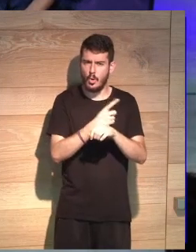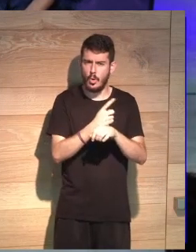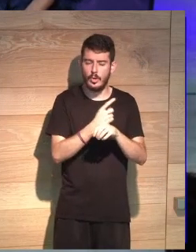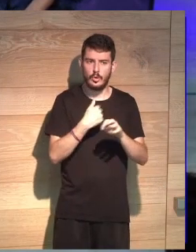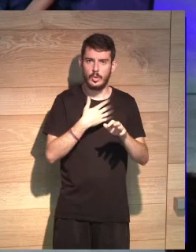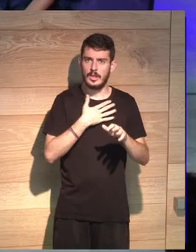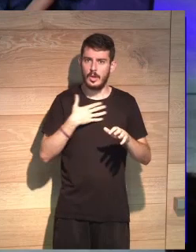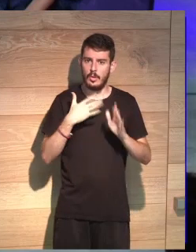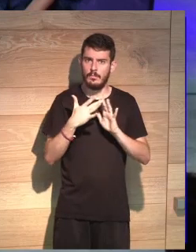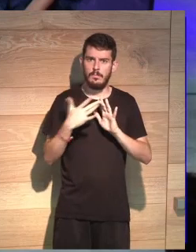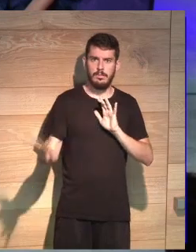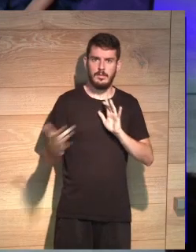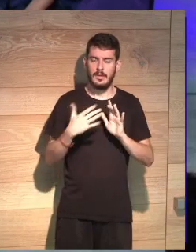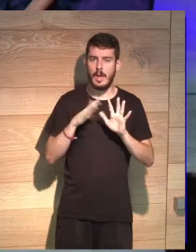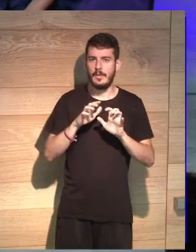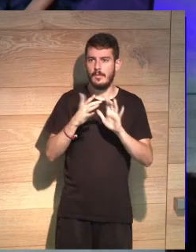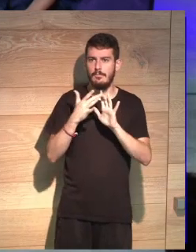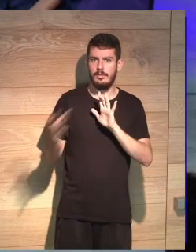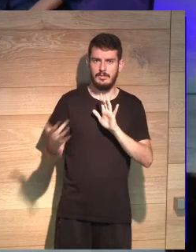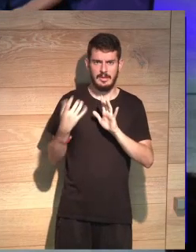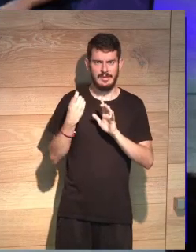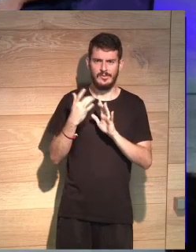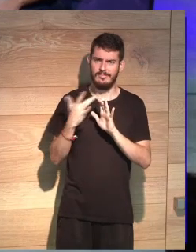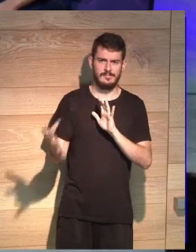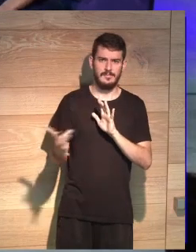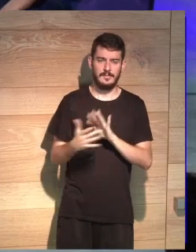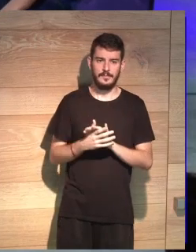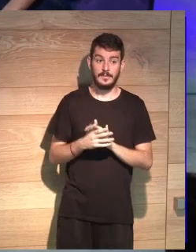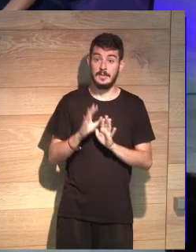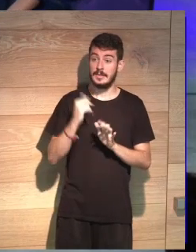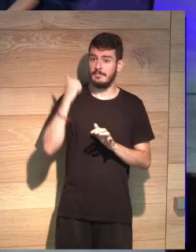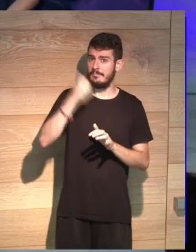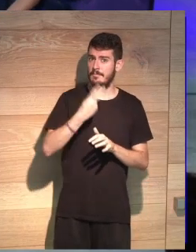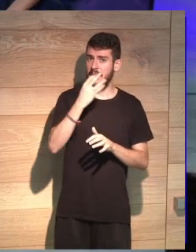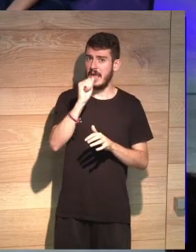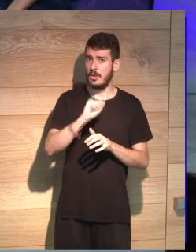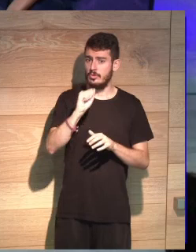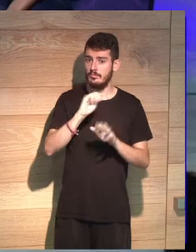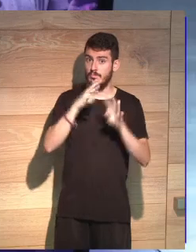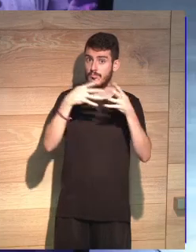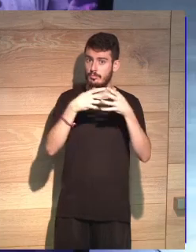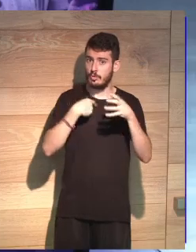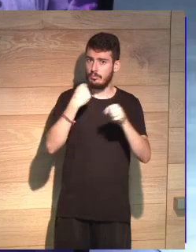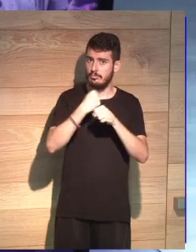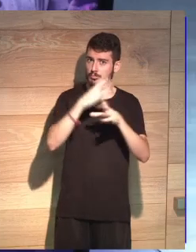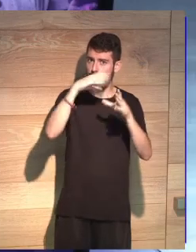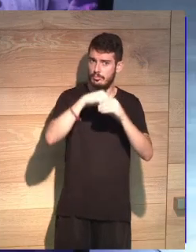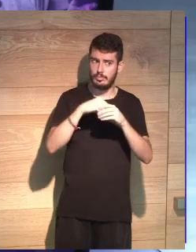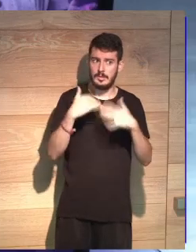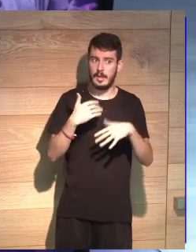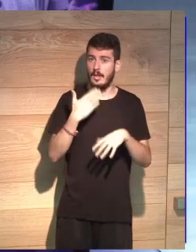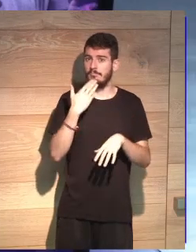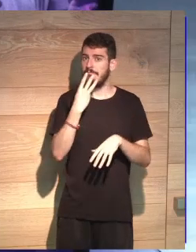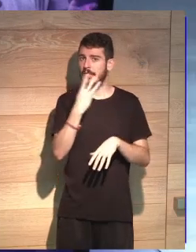at all times, and he wanted to disconnect himself from all this. Yes, I've been working for 20 years in